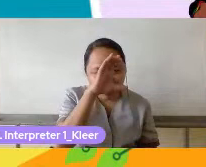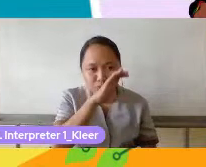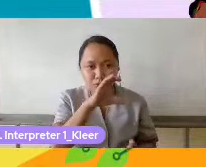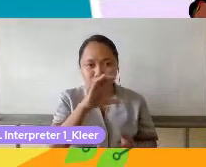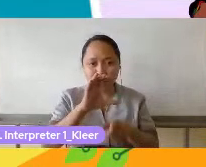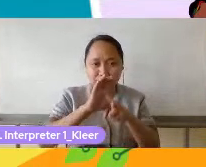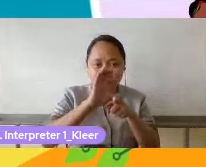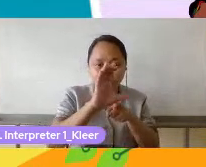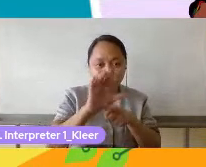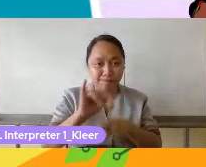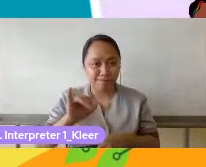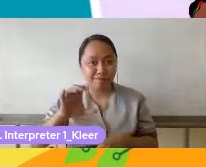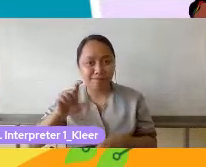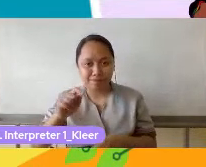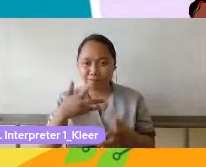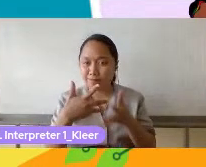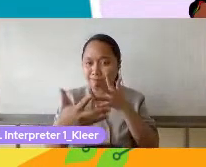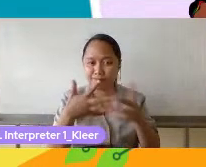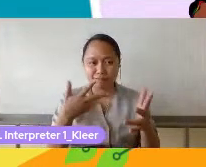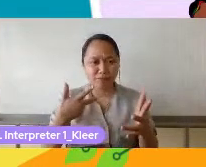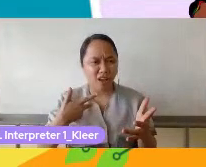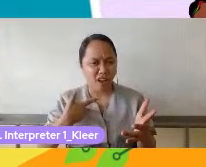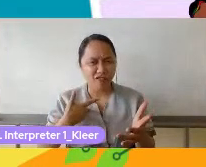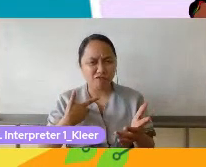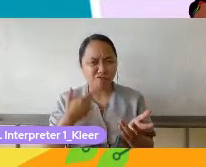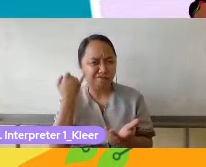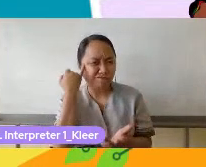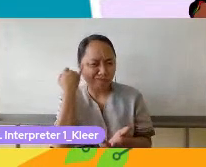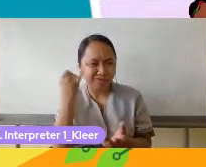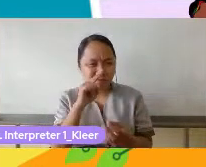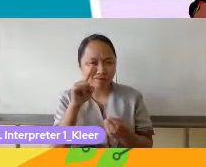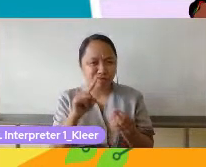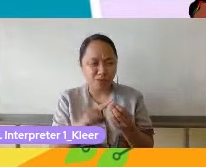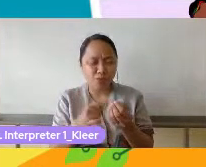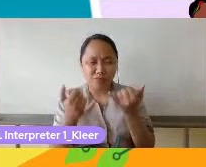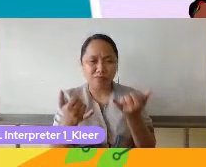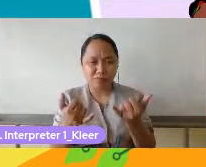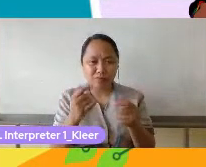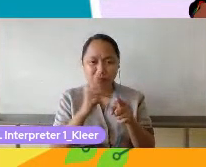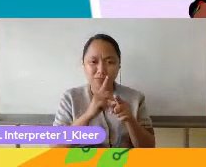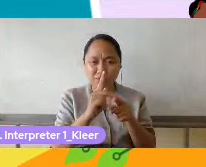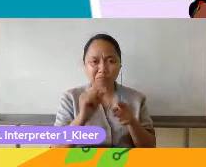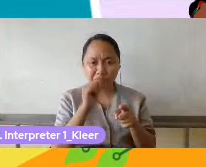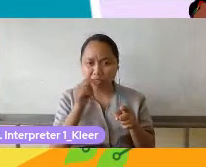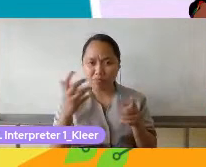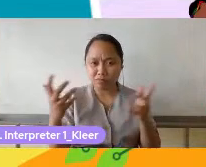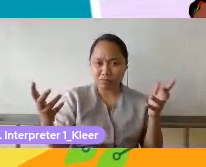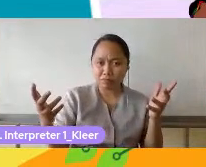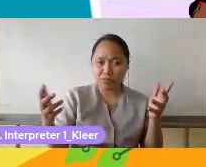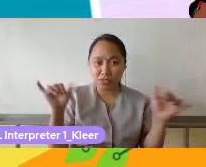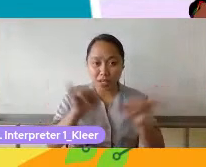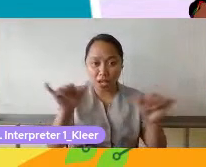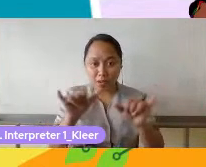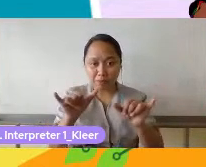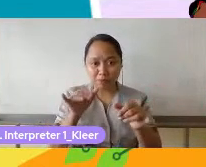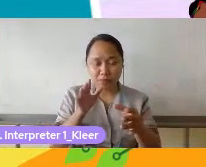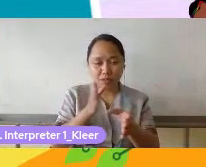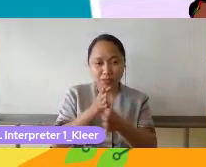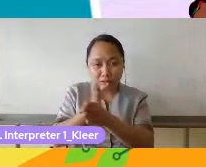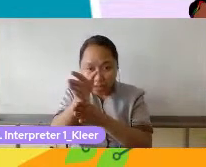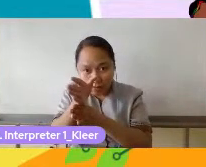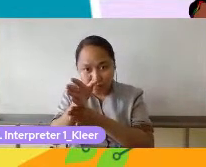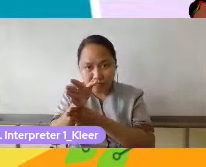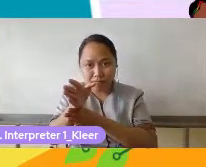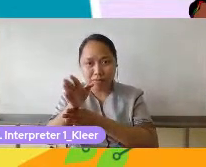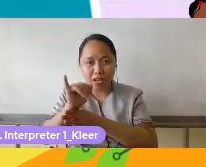ICT despite the fact that my current profession is not in line with ICT and innovation, but I